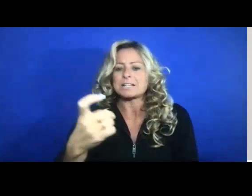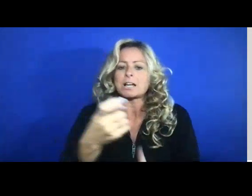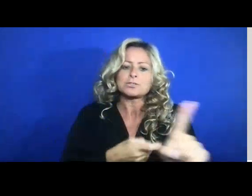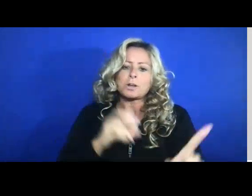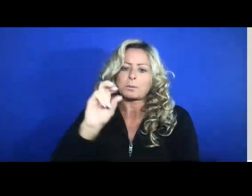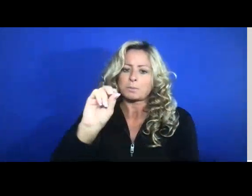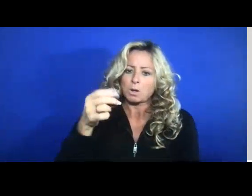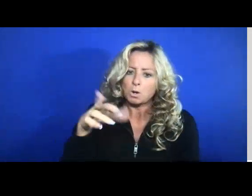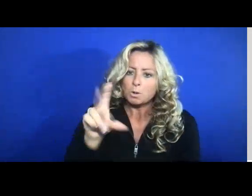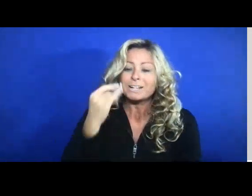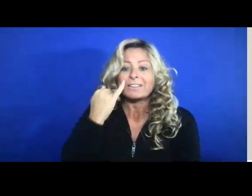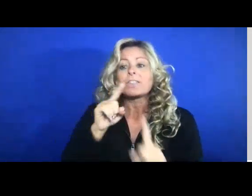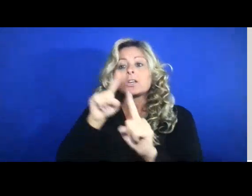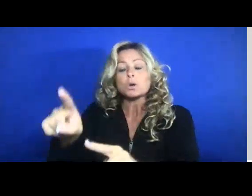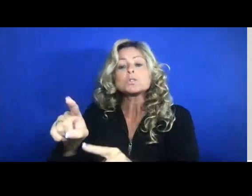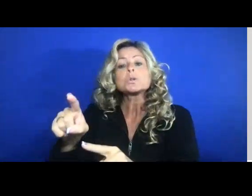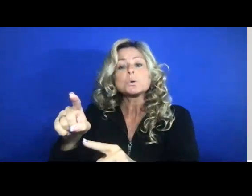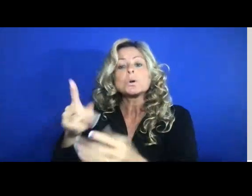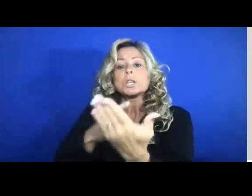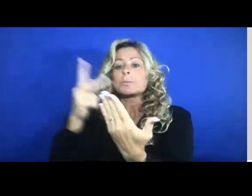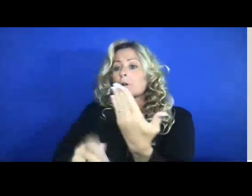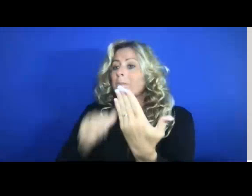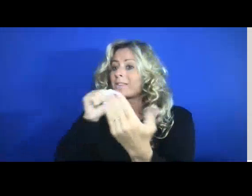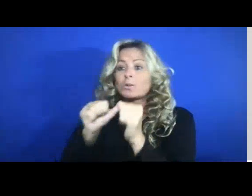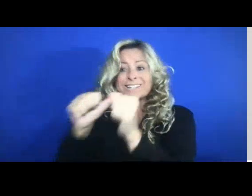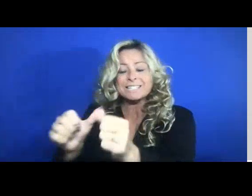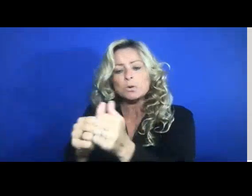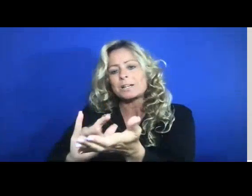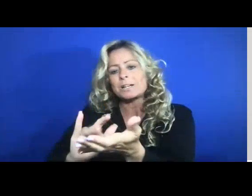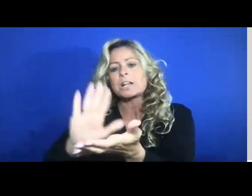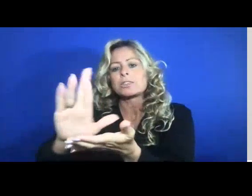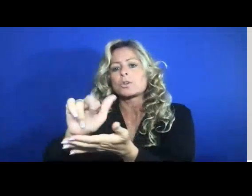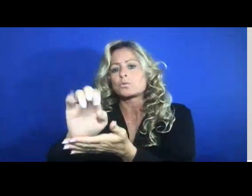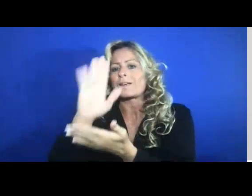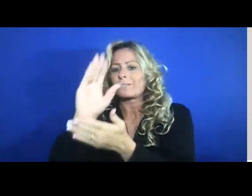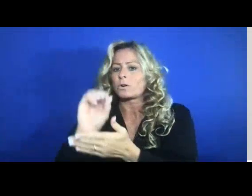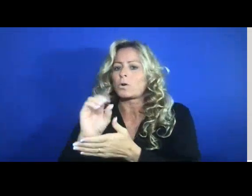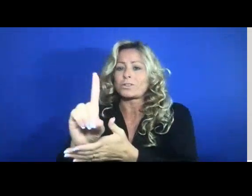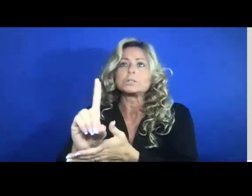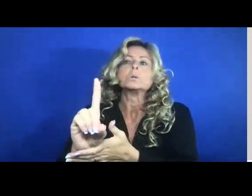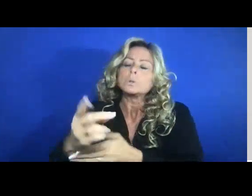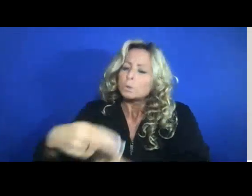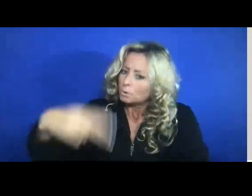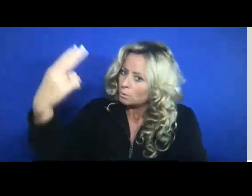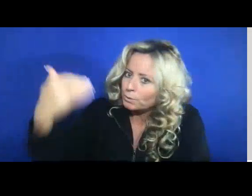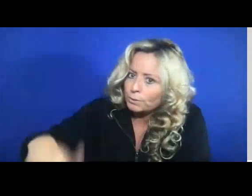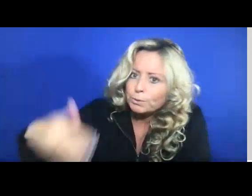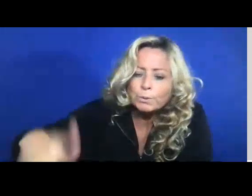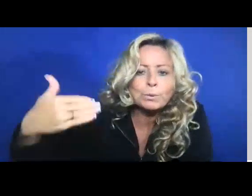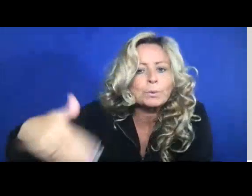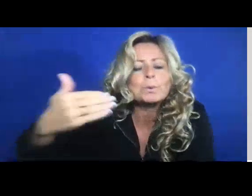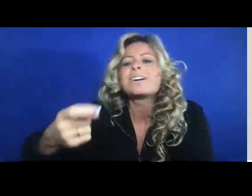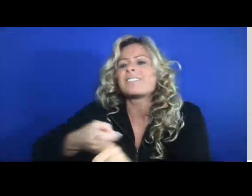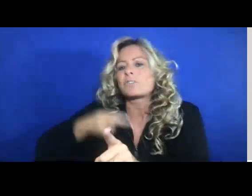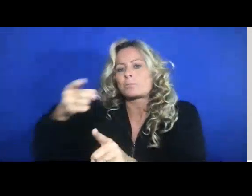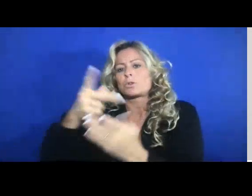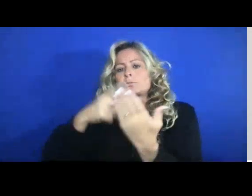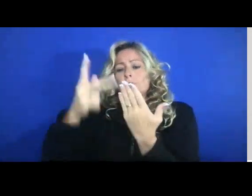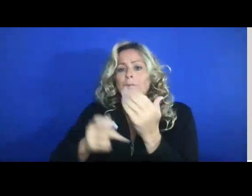detox program and they're not continued on medications, their rates of overdose are very high when they come out of those programs